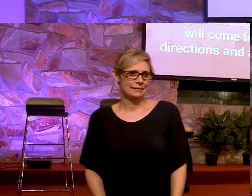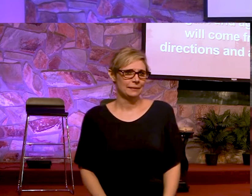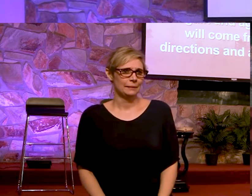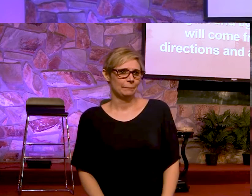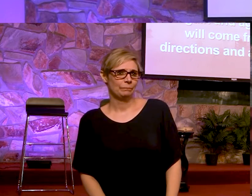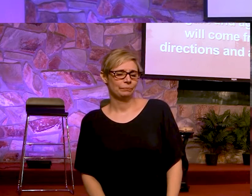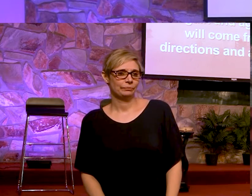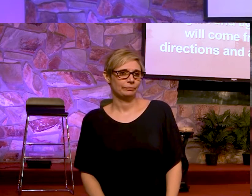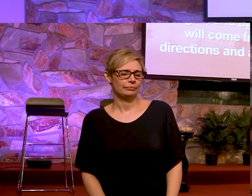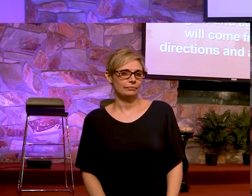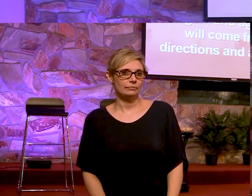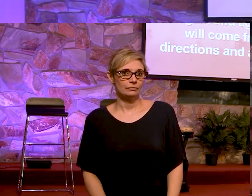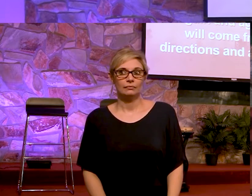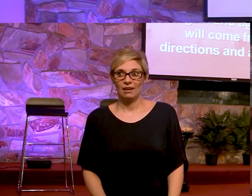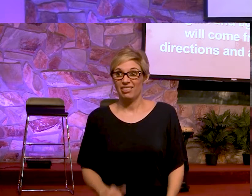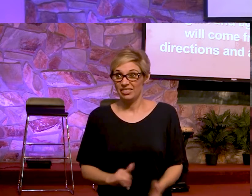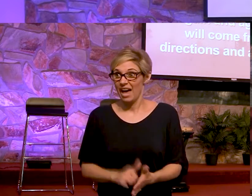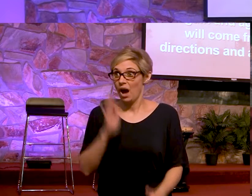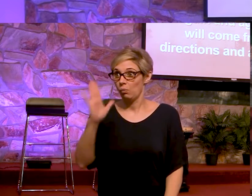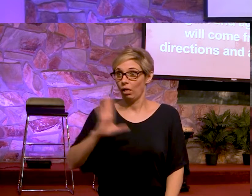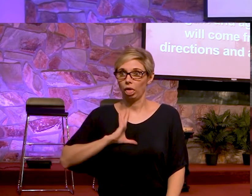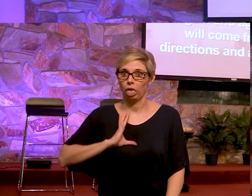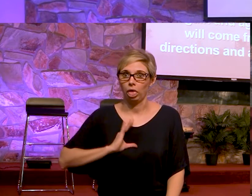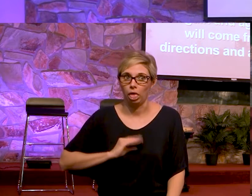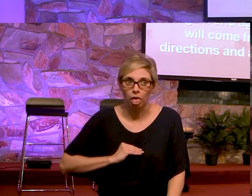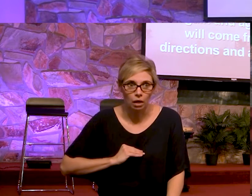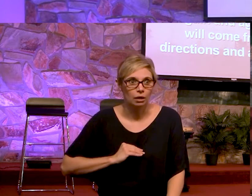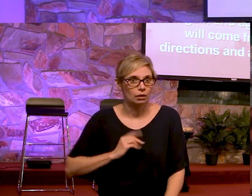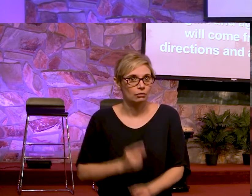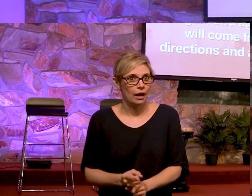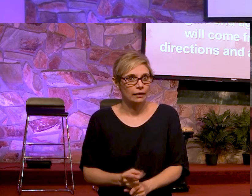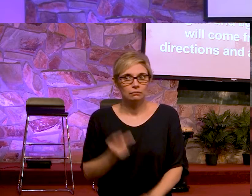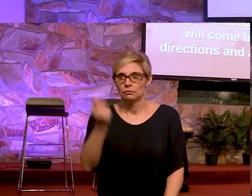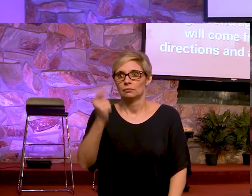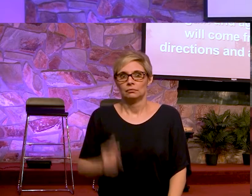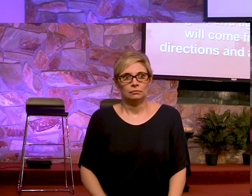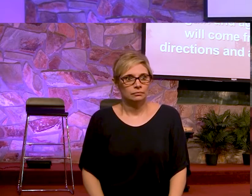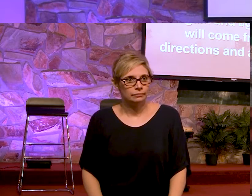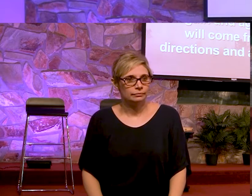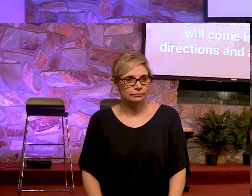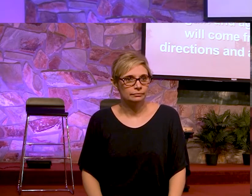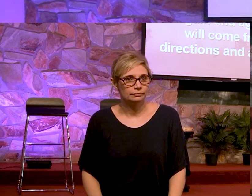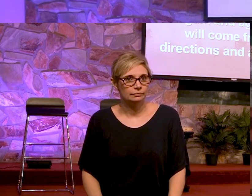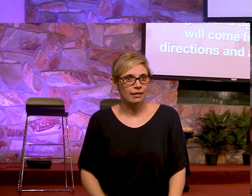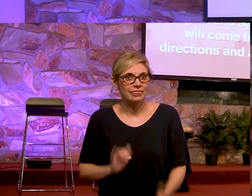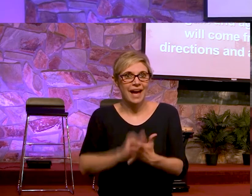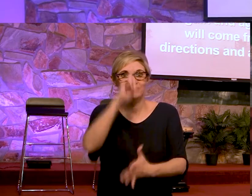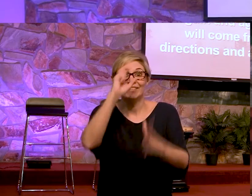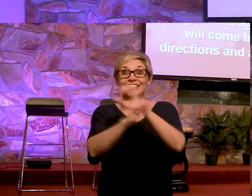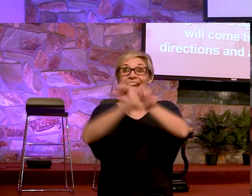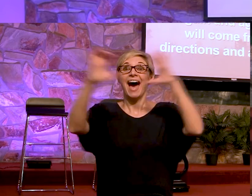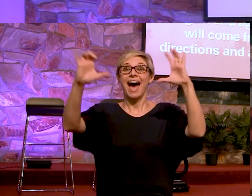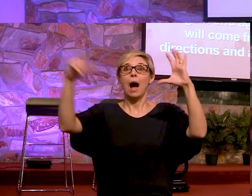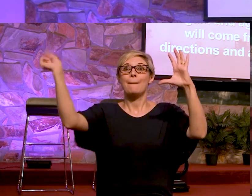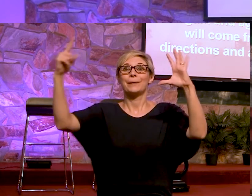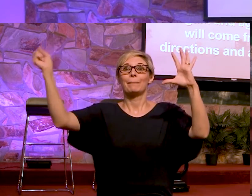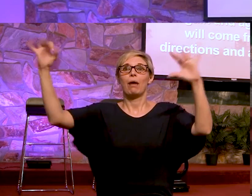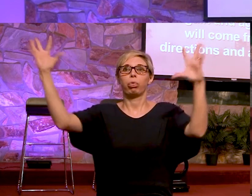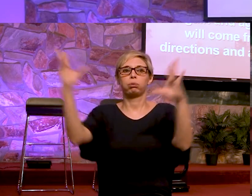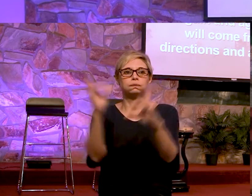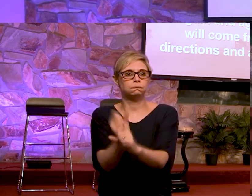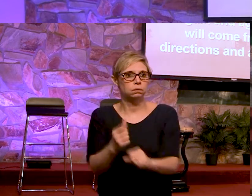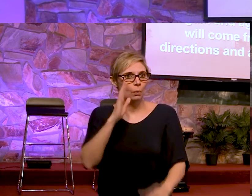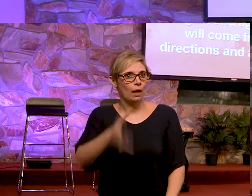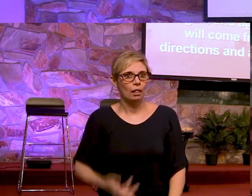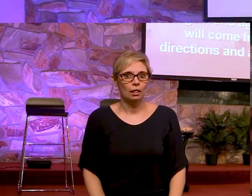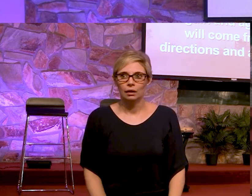That's kind of a demotivation right there. That's discouraging. Well, you know what? We kind of